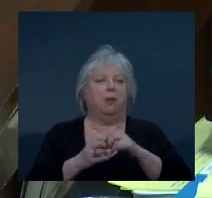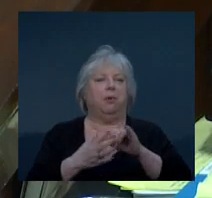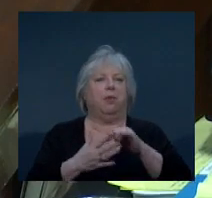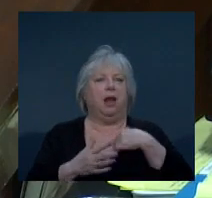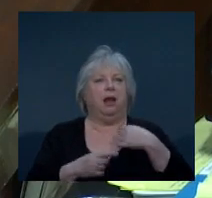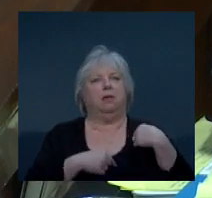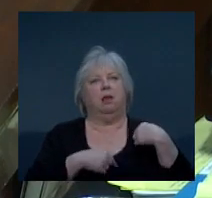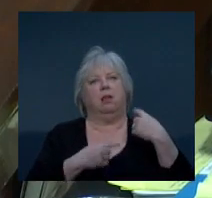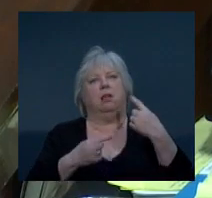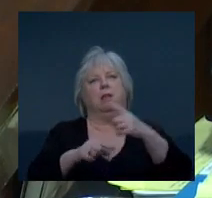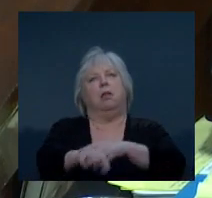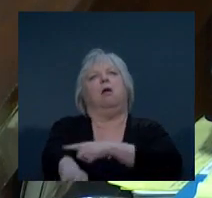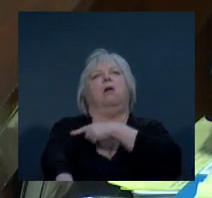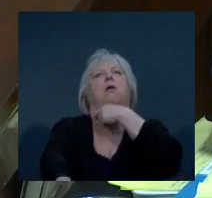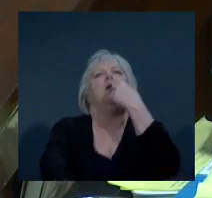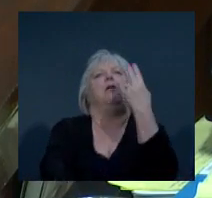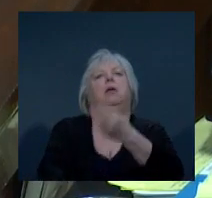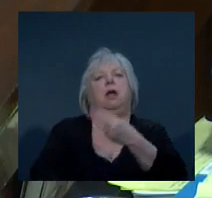long history.